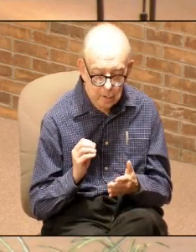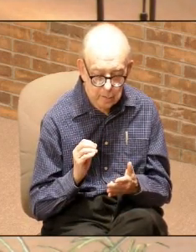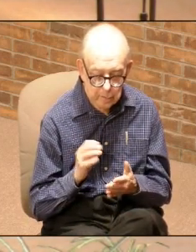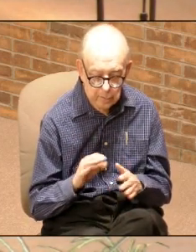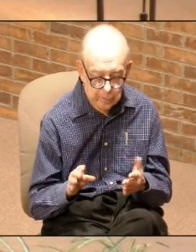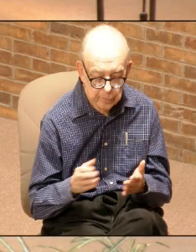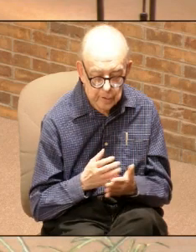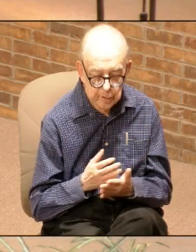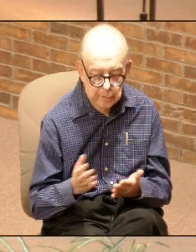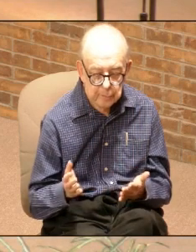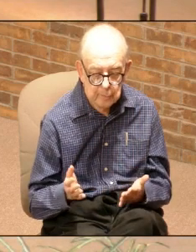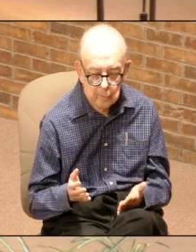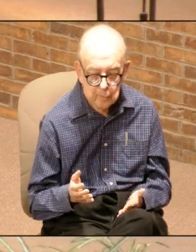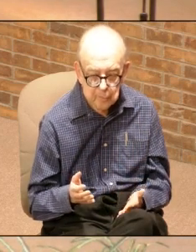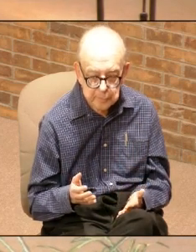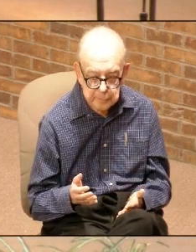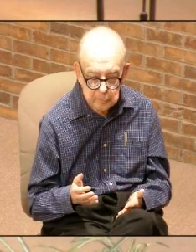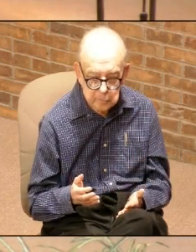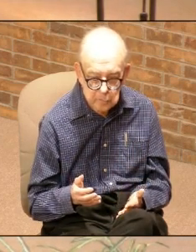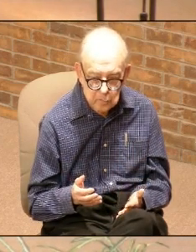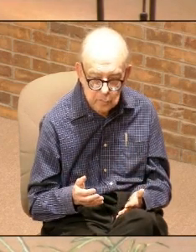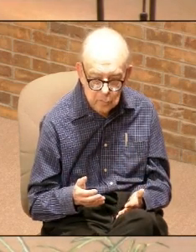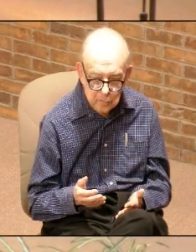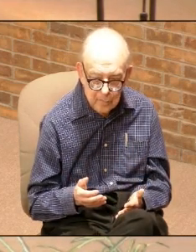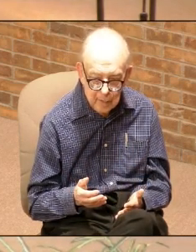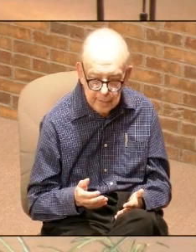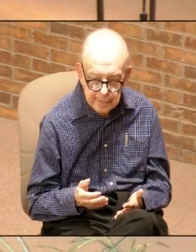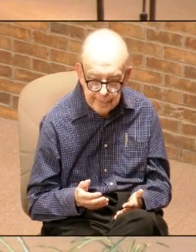do those things.